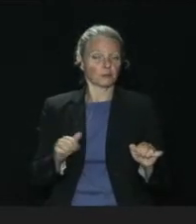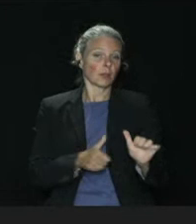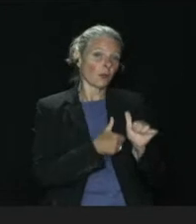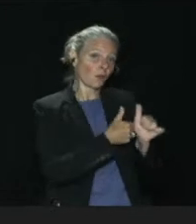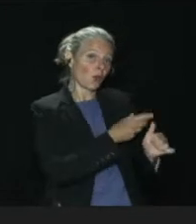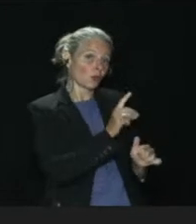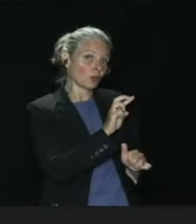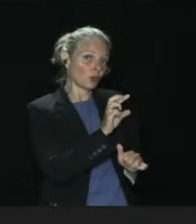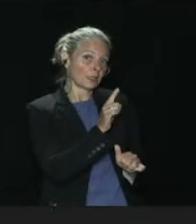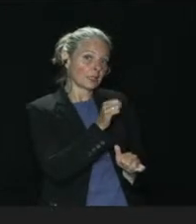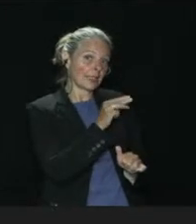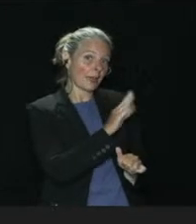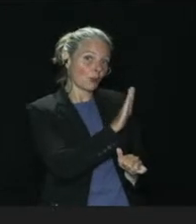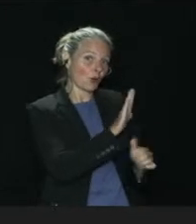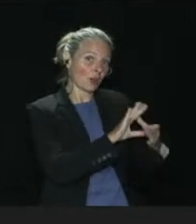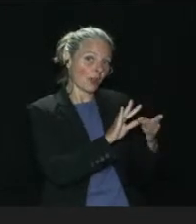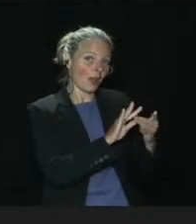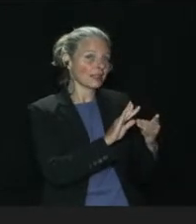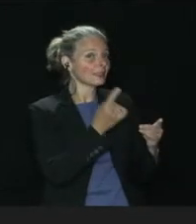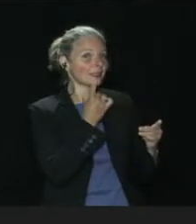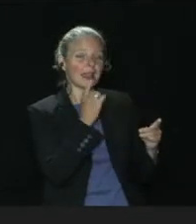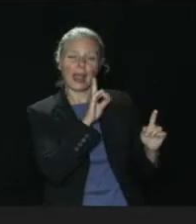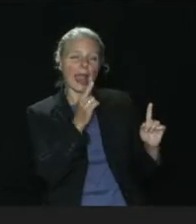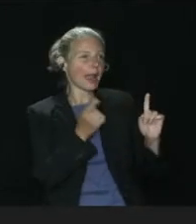advice and shoot for the stars.